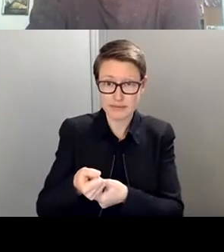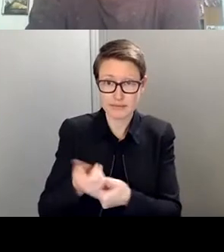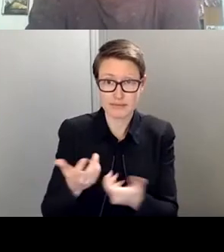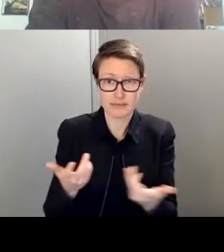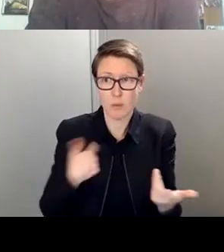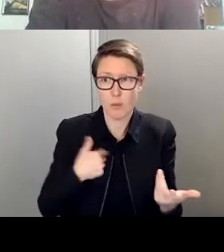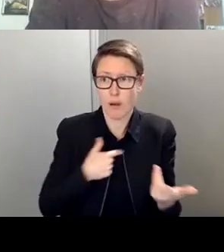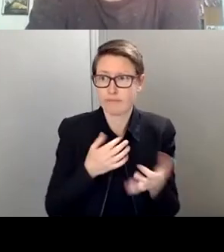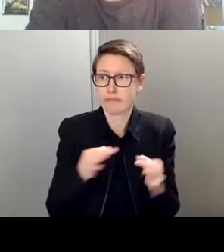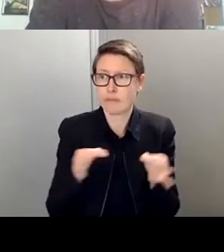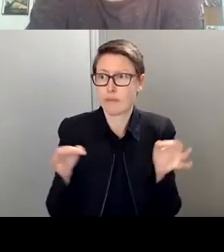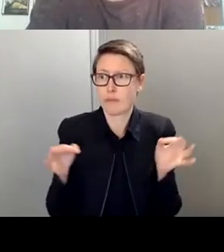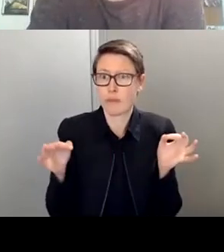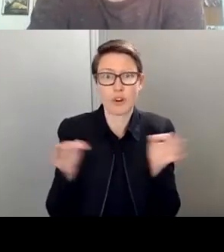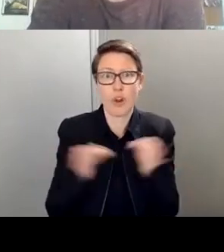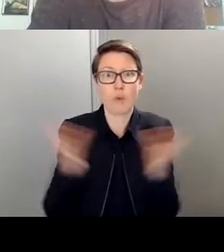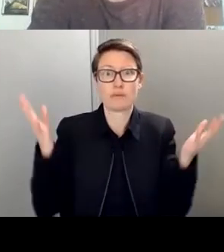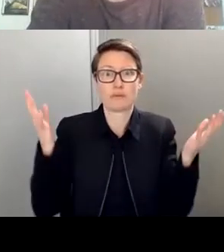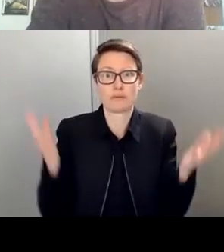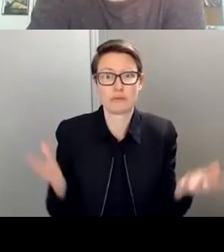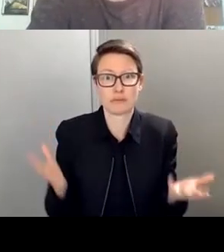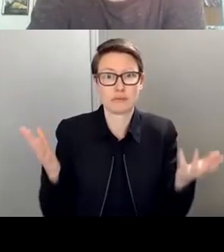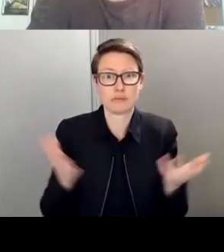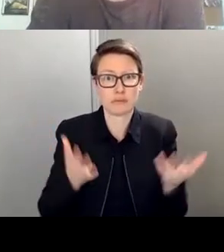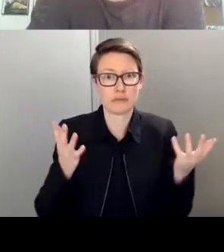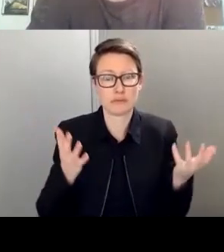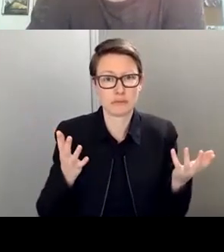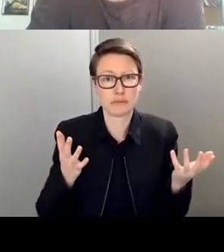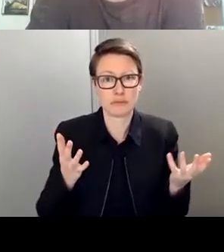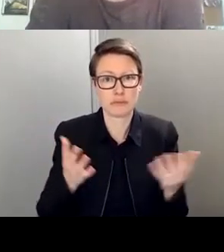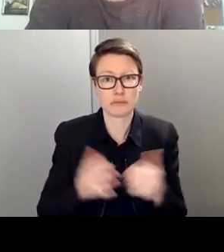about how I want